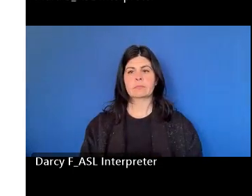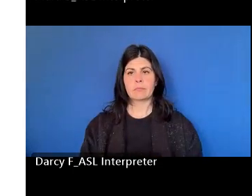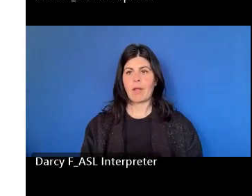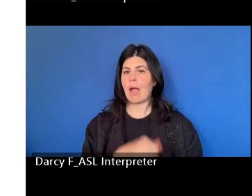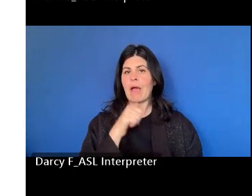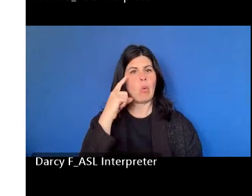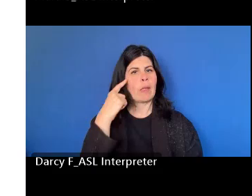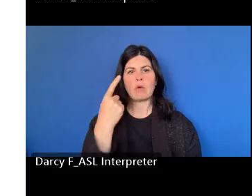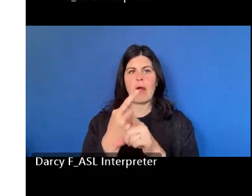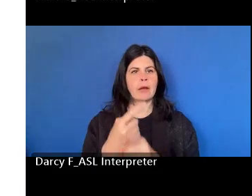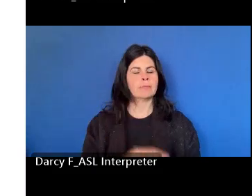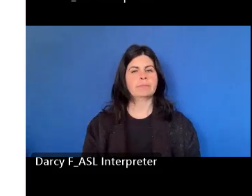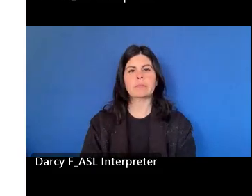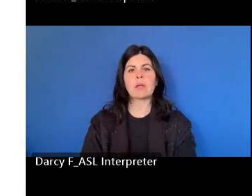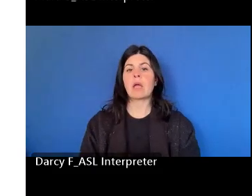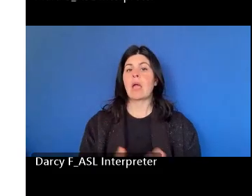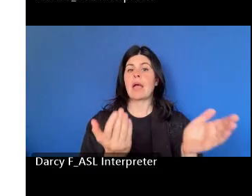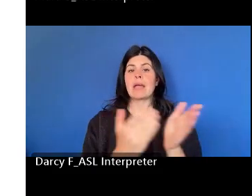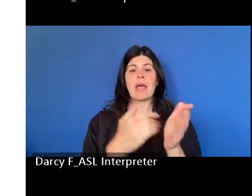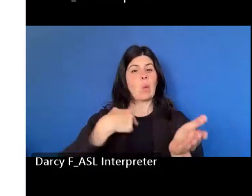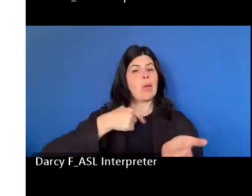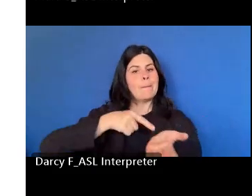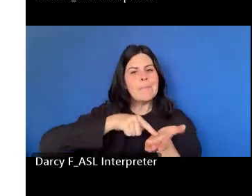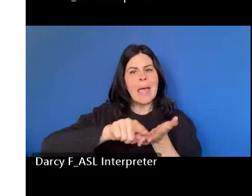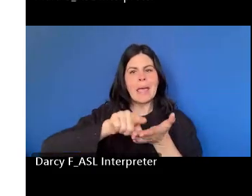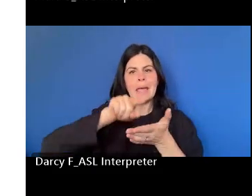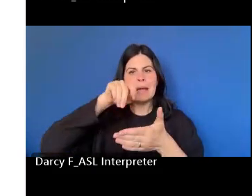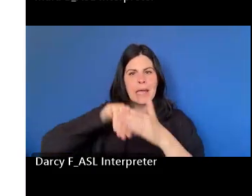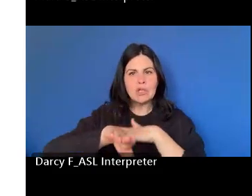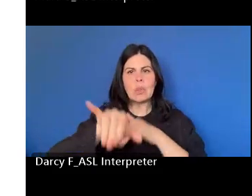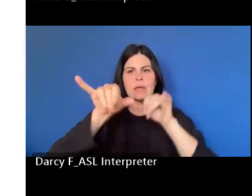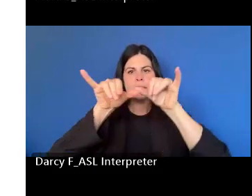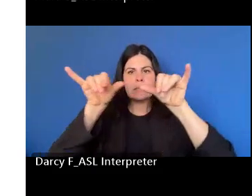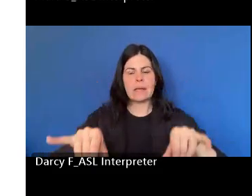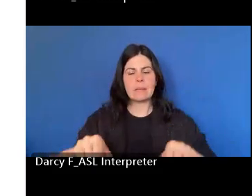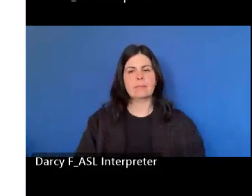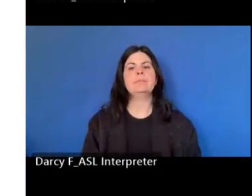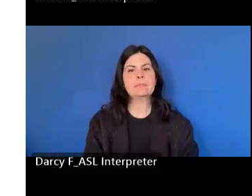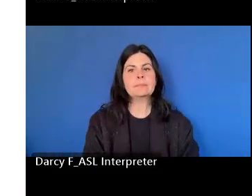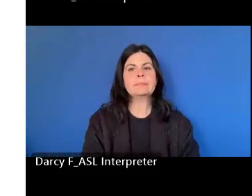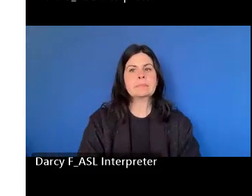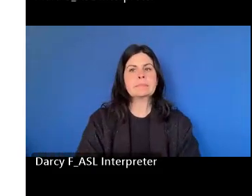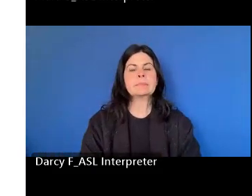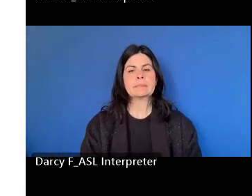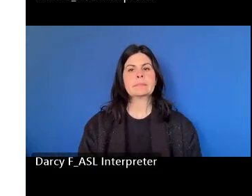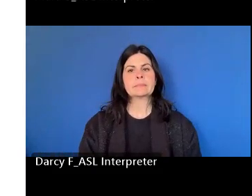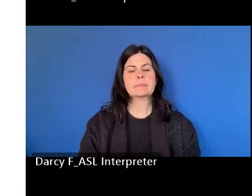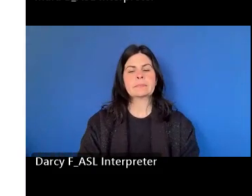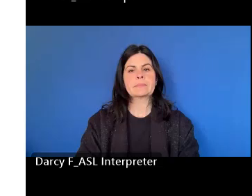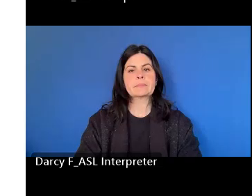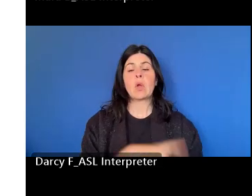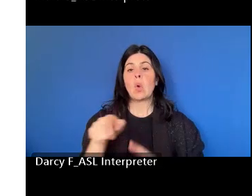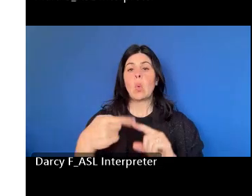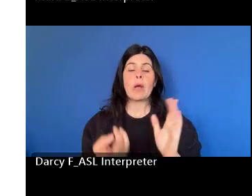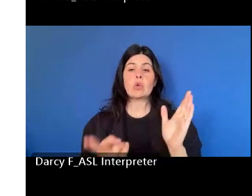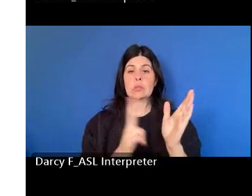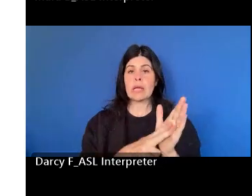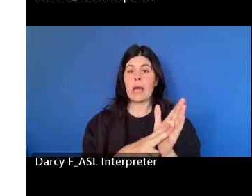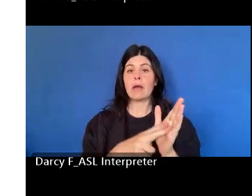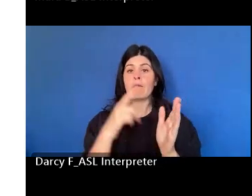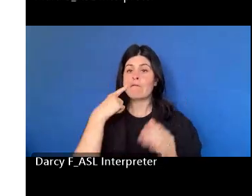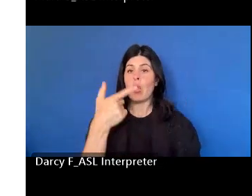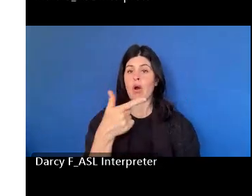right. Again, we pay into the system. And when you sign up for gas, it's kind